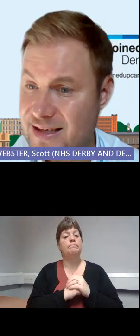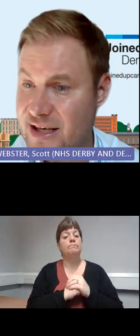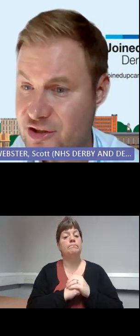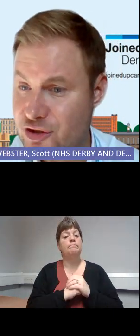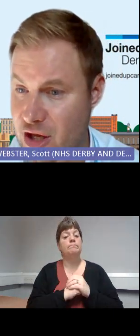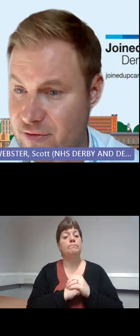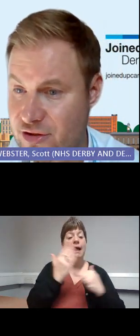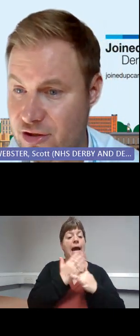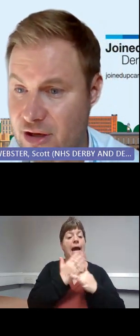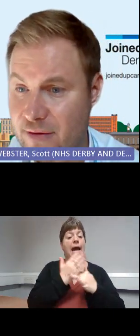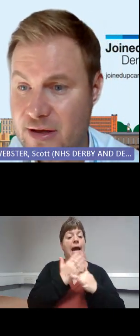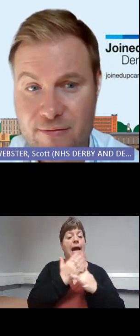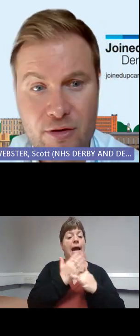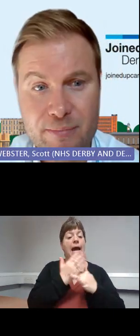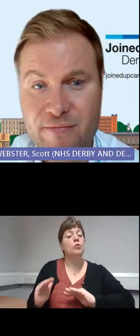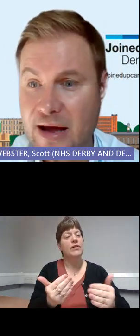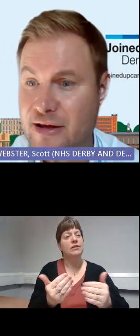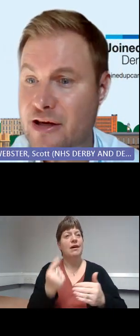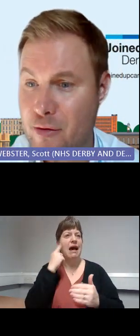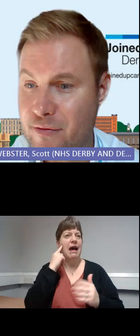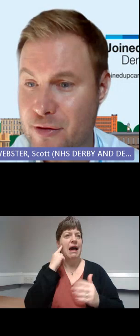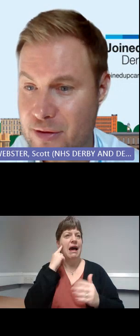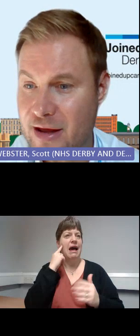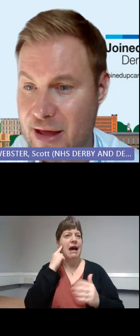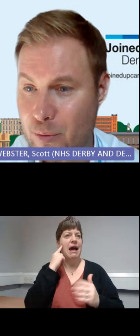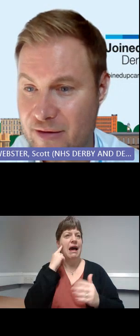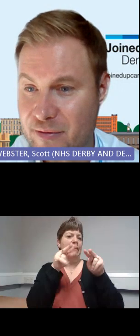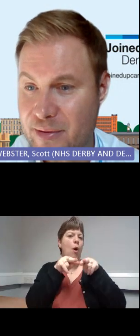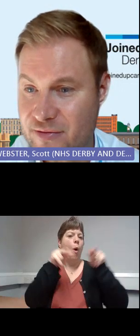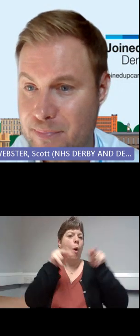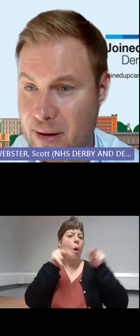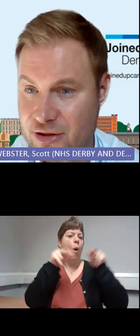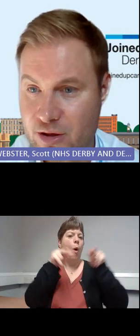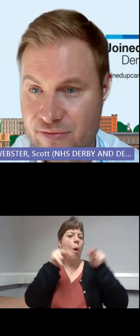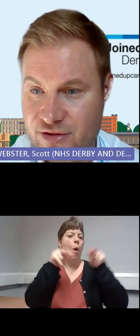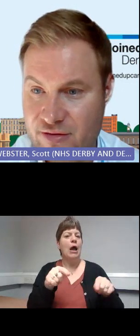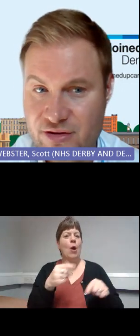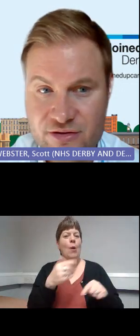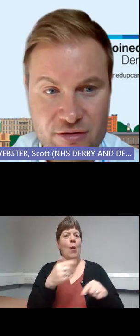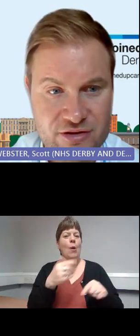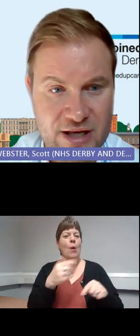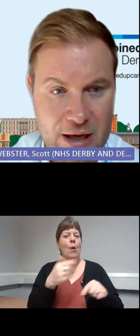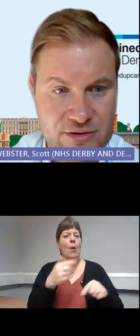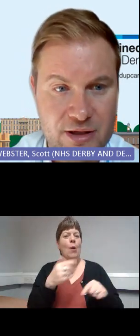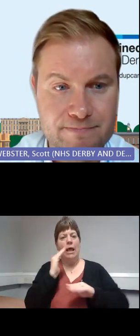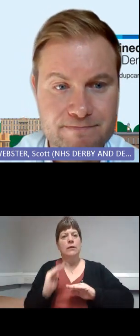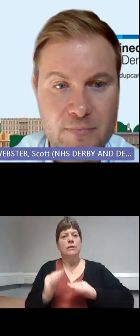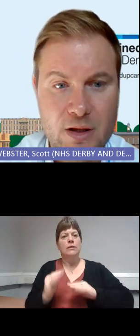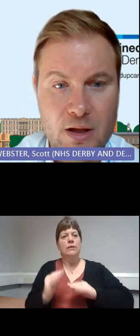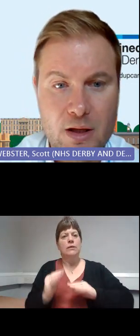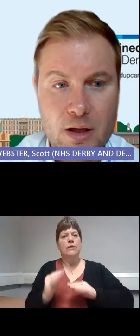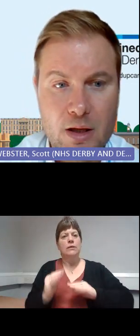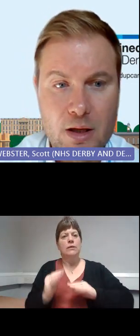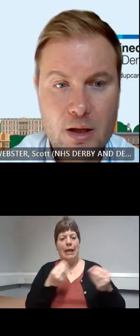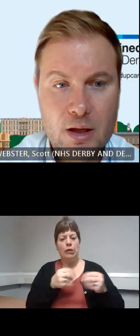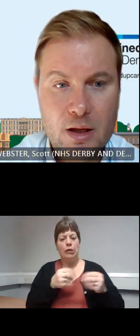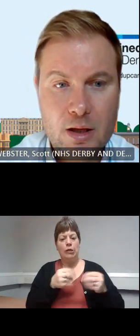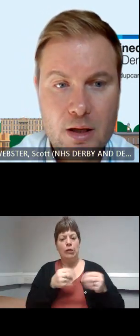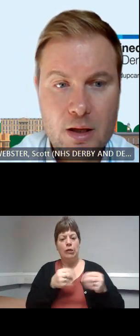Fair access to services. I think I've already provided an overview there that we have a bit of a patchwork of services across the county.